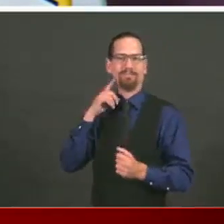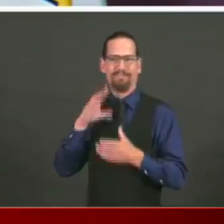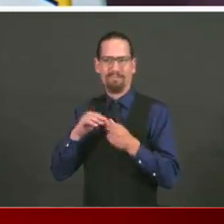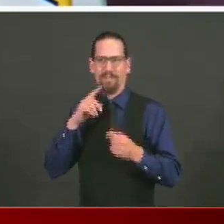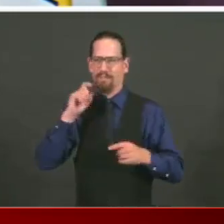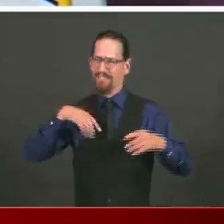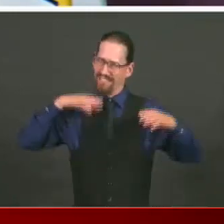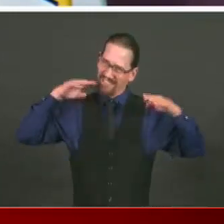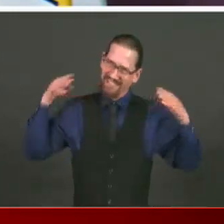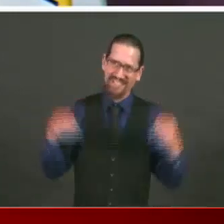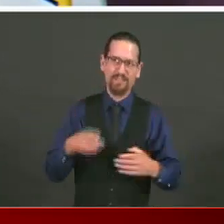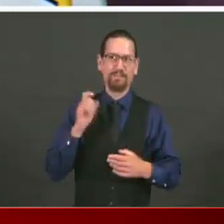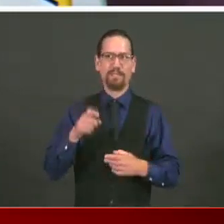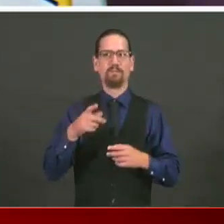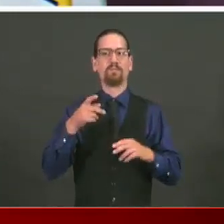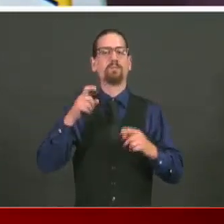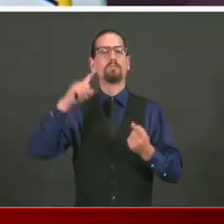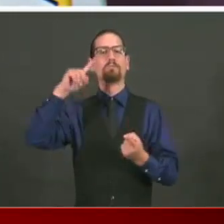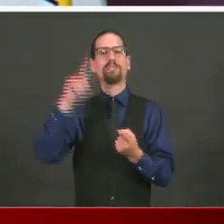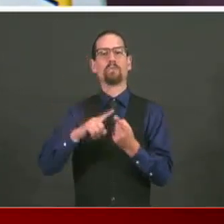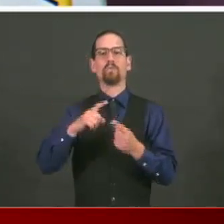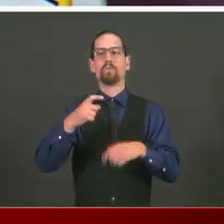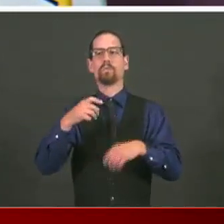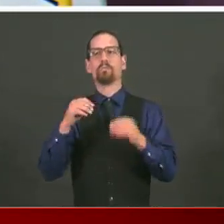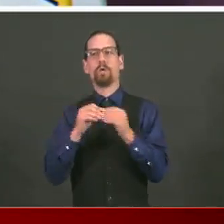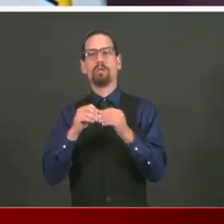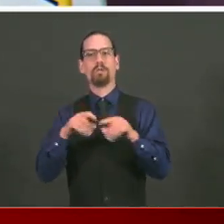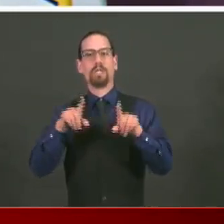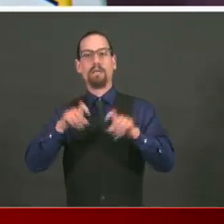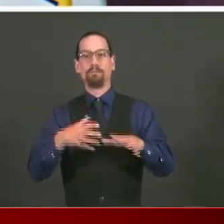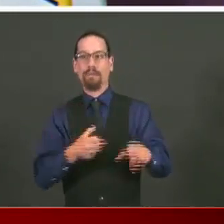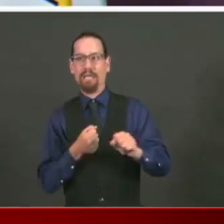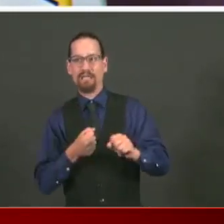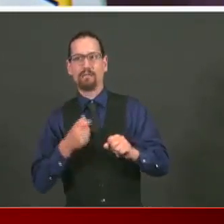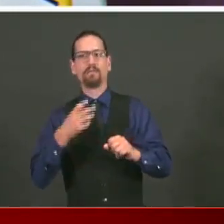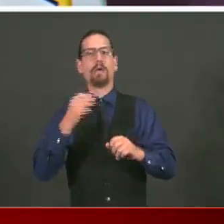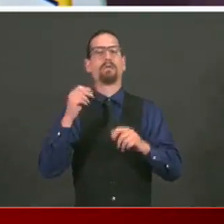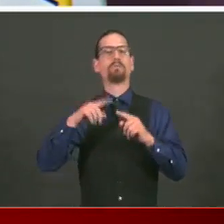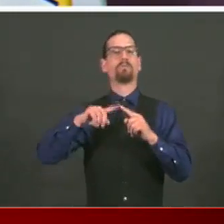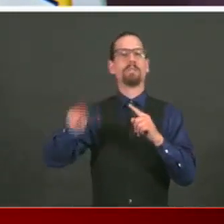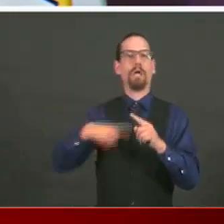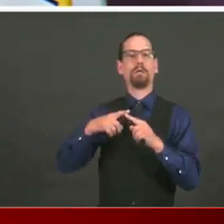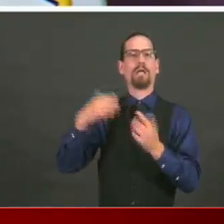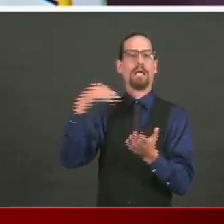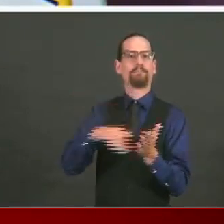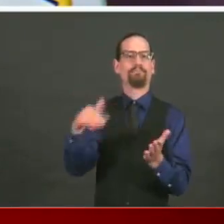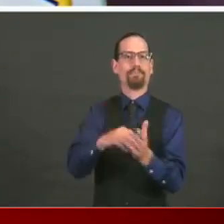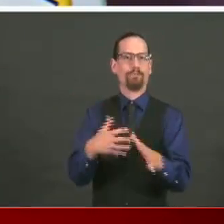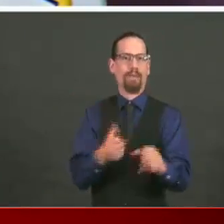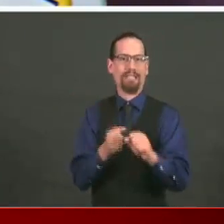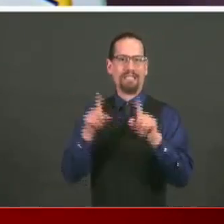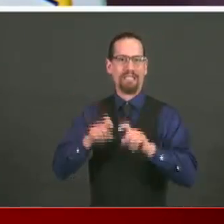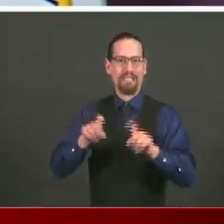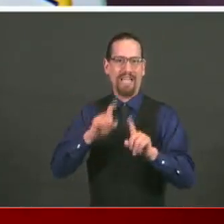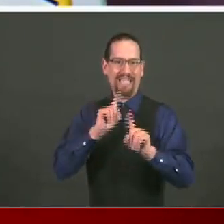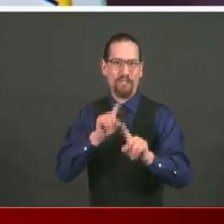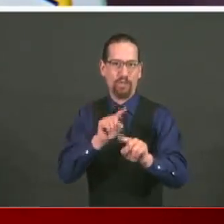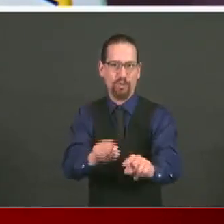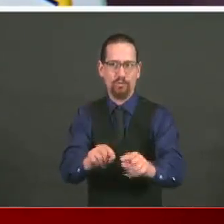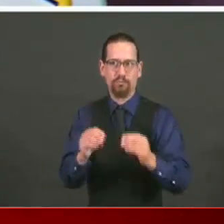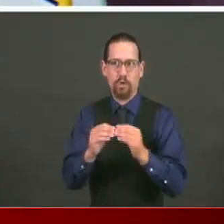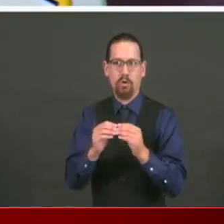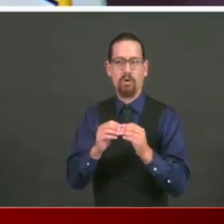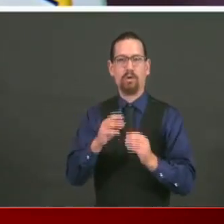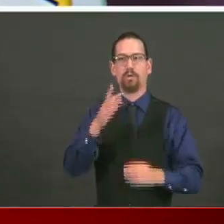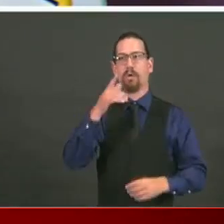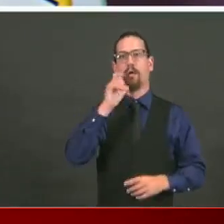reduce that testing lag time, and we will. Every state's struggling with it, and we're working on it. Because not only do you have to wait at home and not